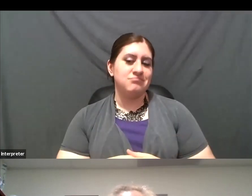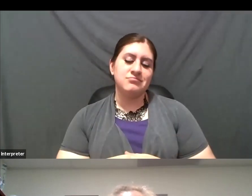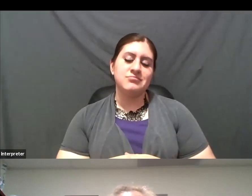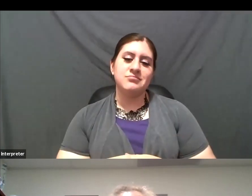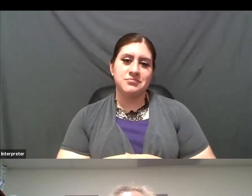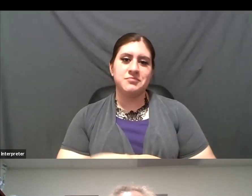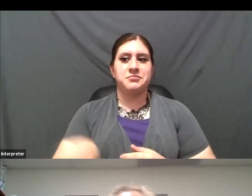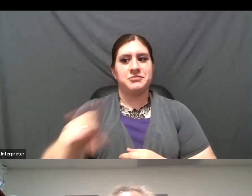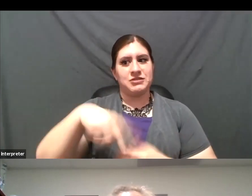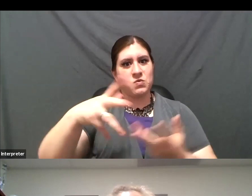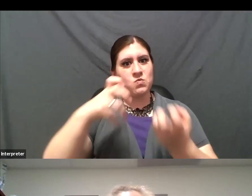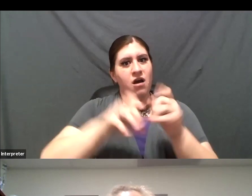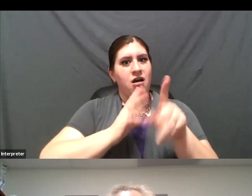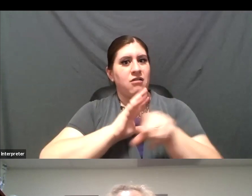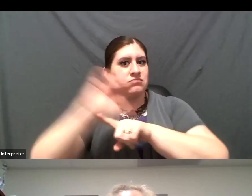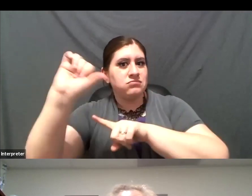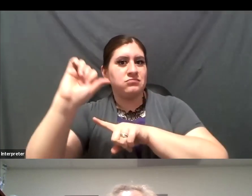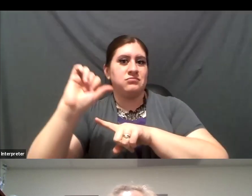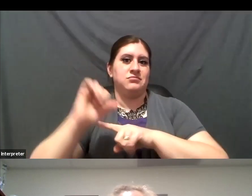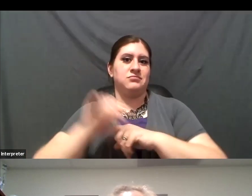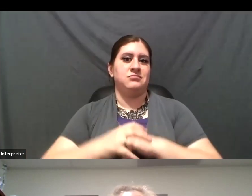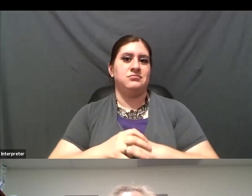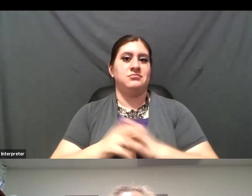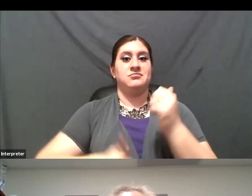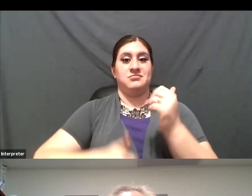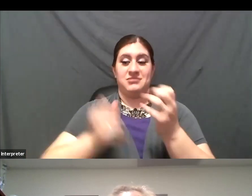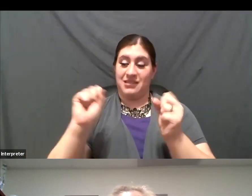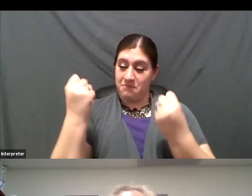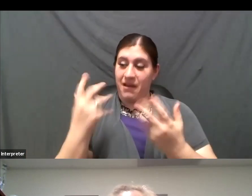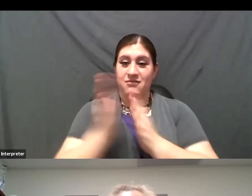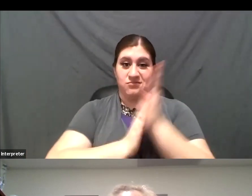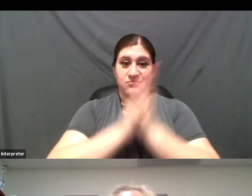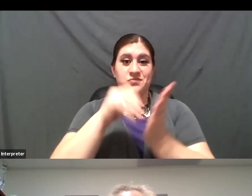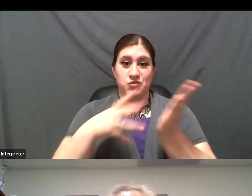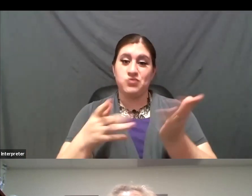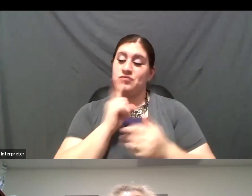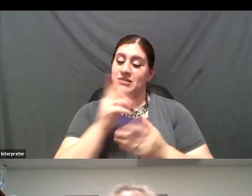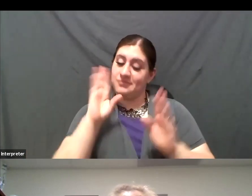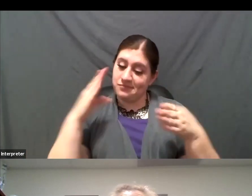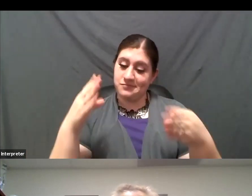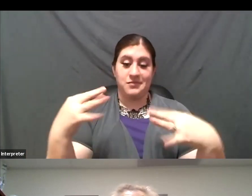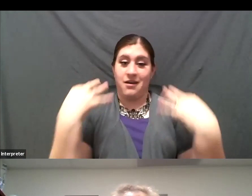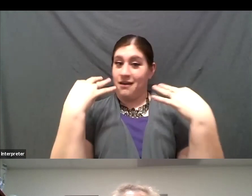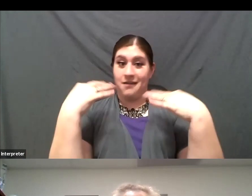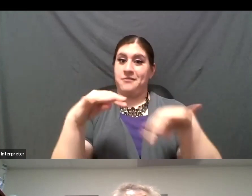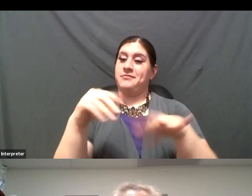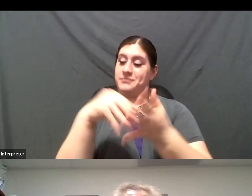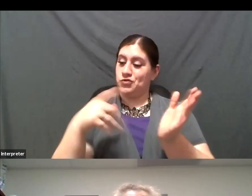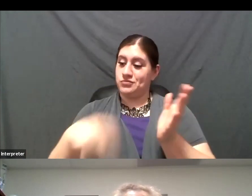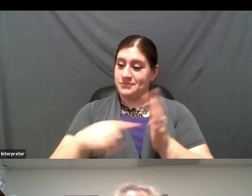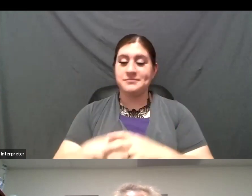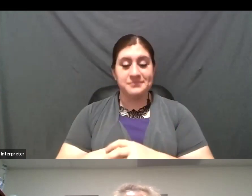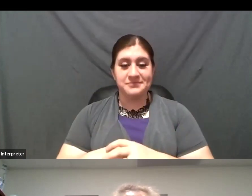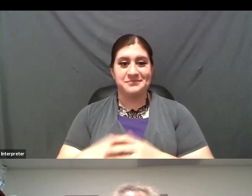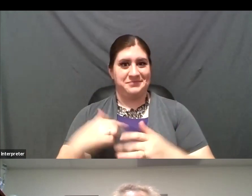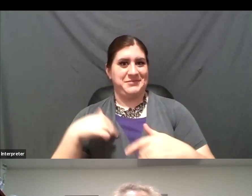want to excel. And there's a lot of those in this department. So it's really the students that are driving it. So we're thrilled to be speaking to